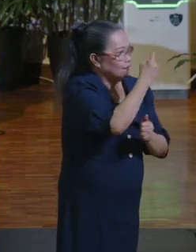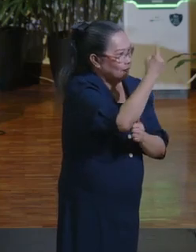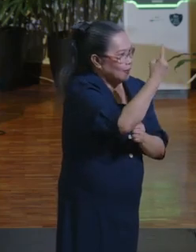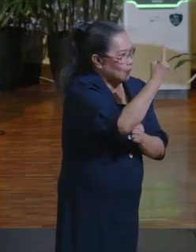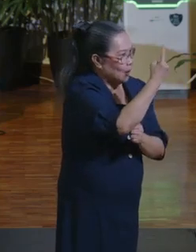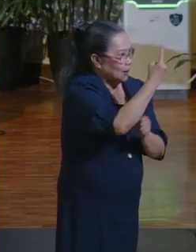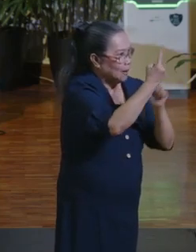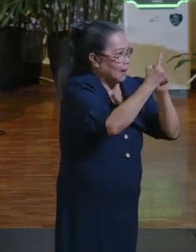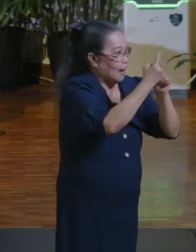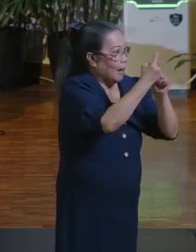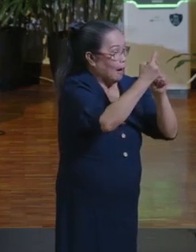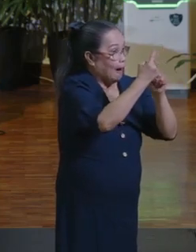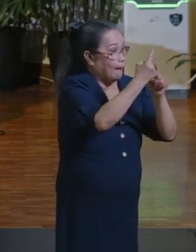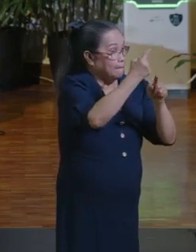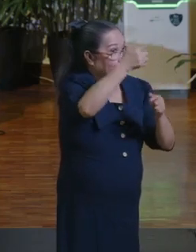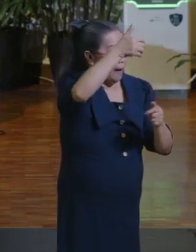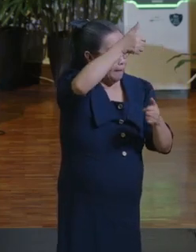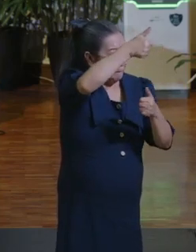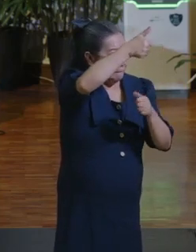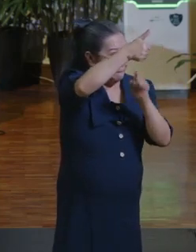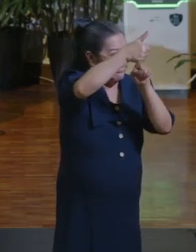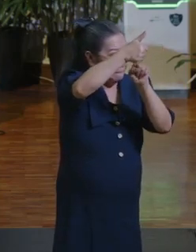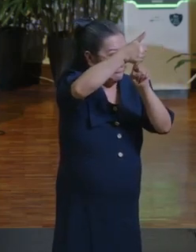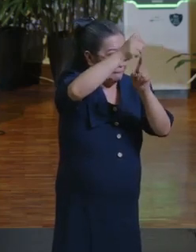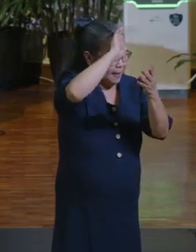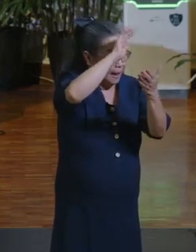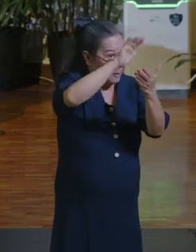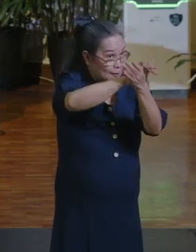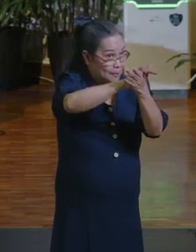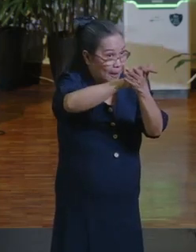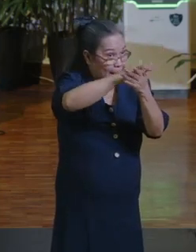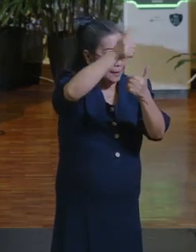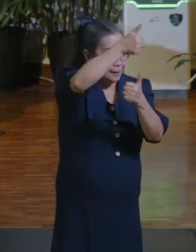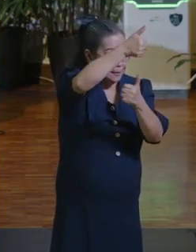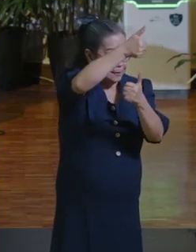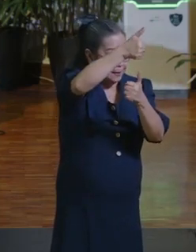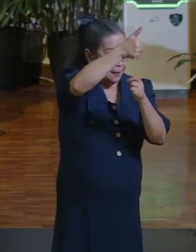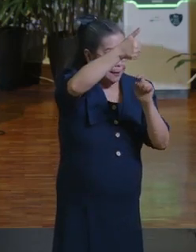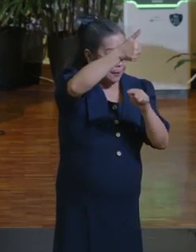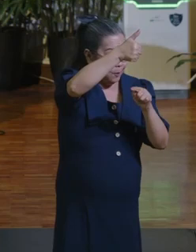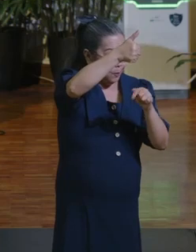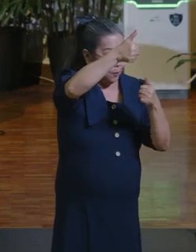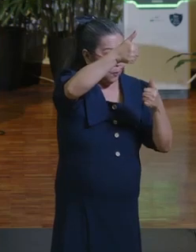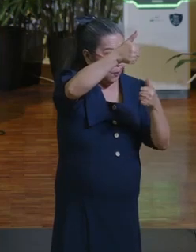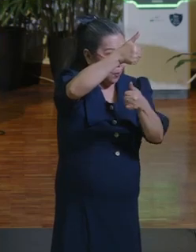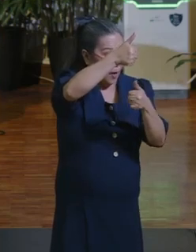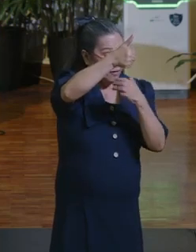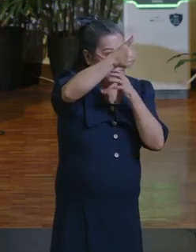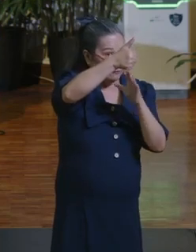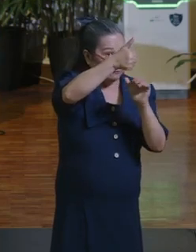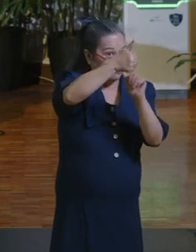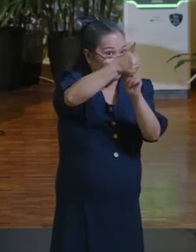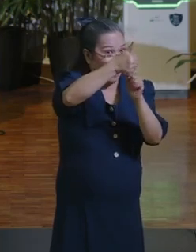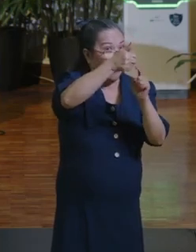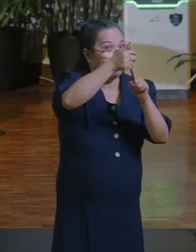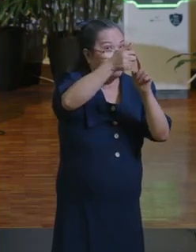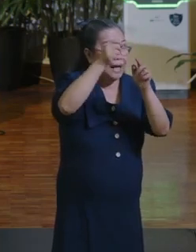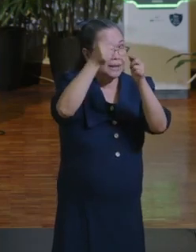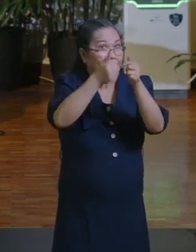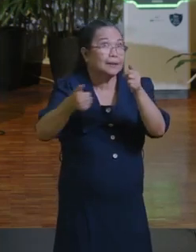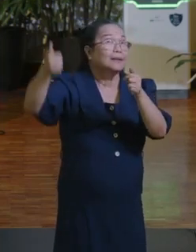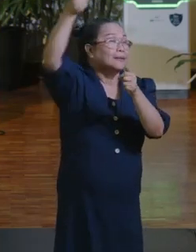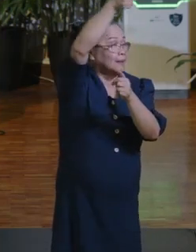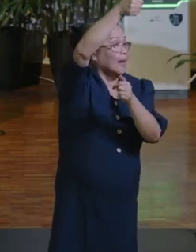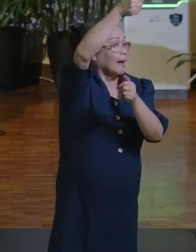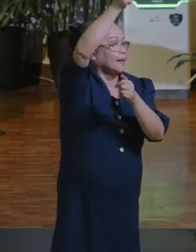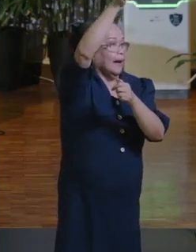Christ. The head of a wife is her husband, and the head of Christ is God. Doon pa lang makikita na natin mga